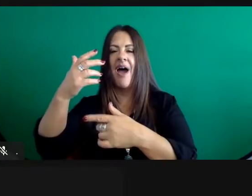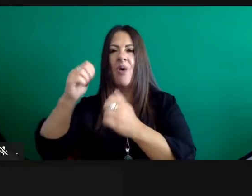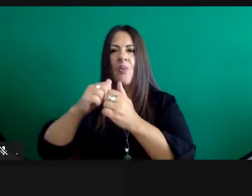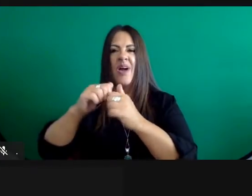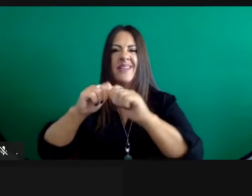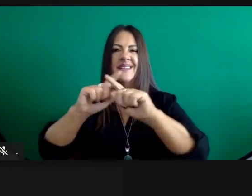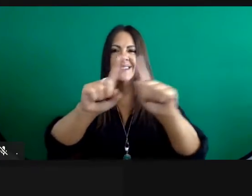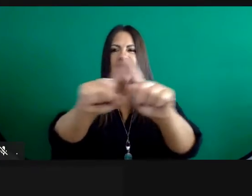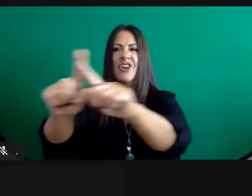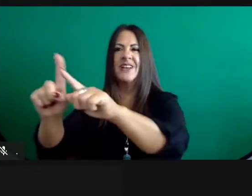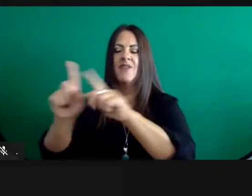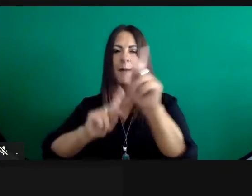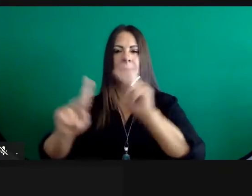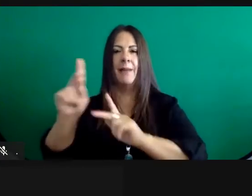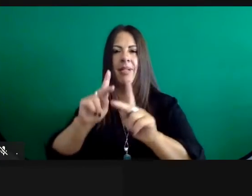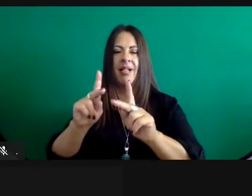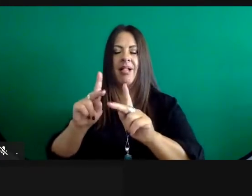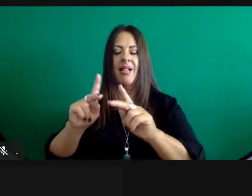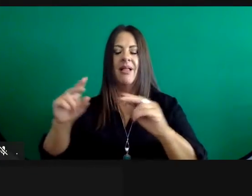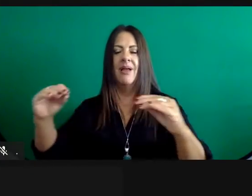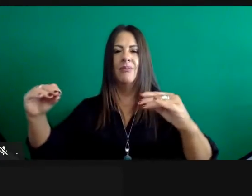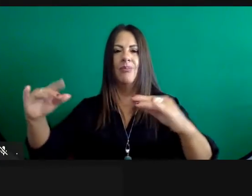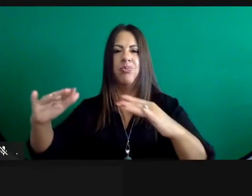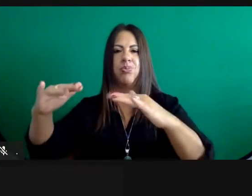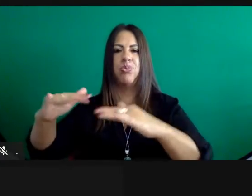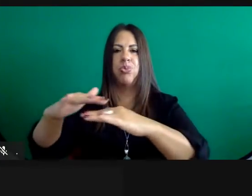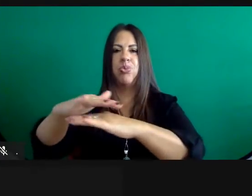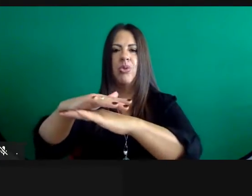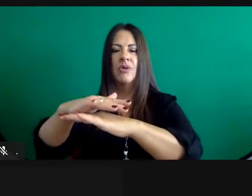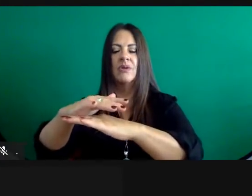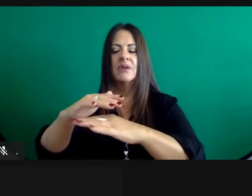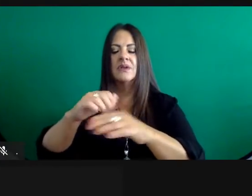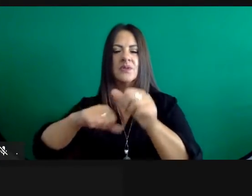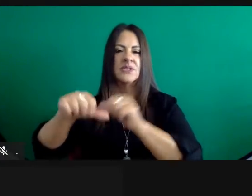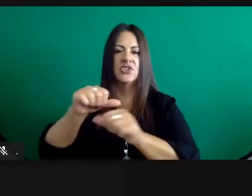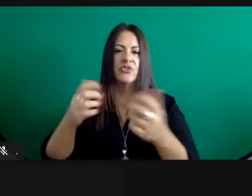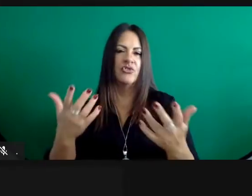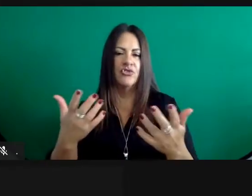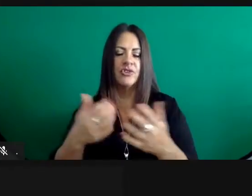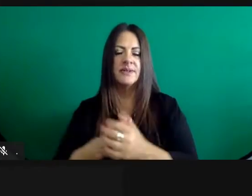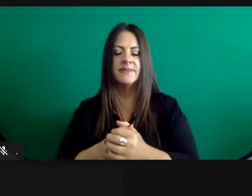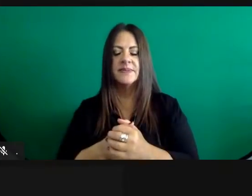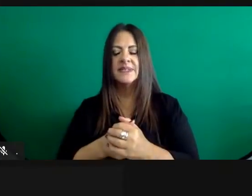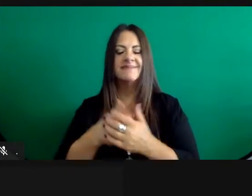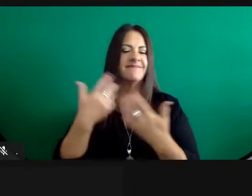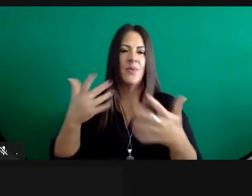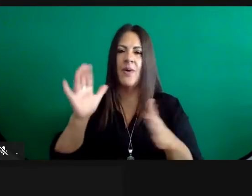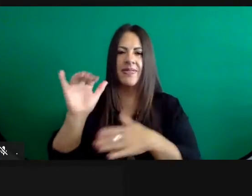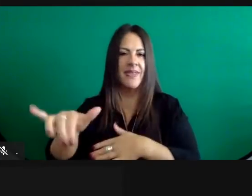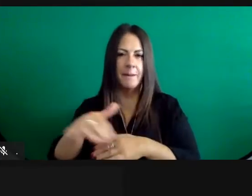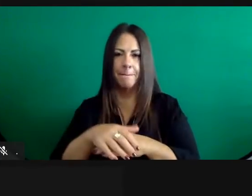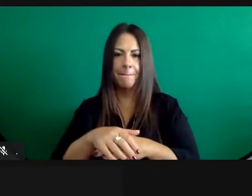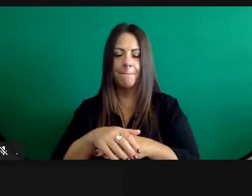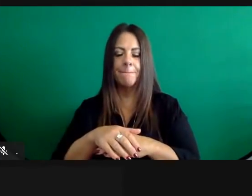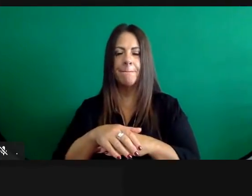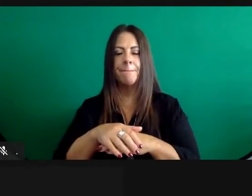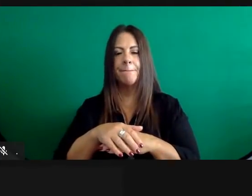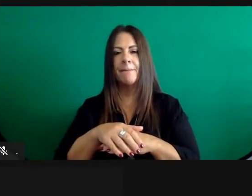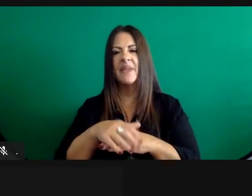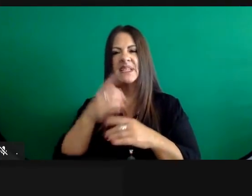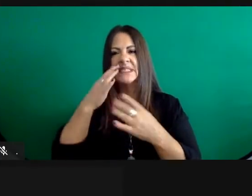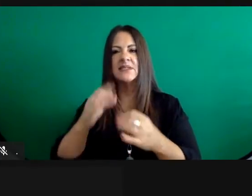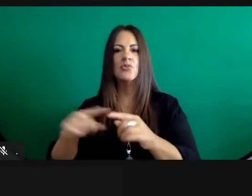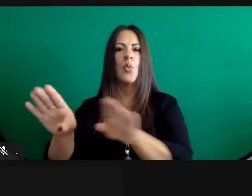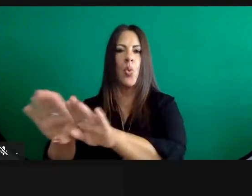the illness far and wide. So as much as possible, the guidance is avoid that, have those sectors